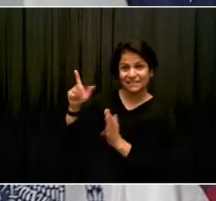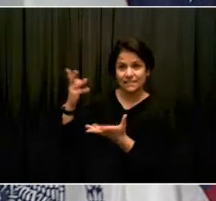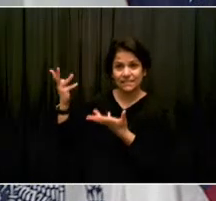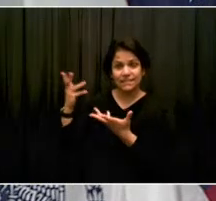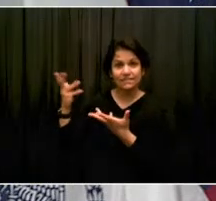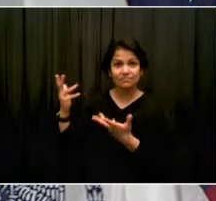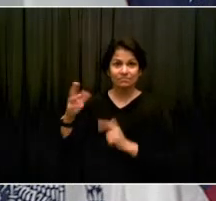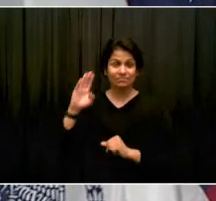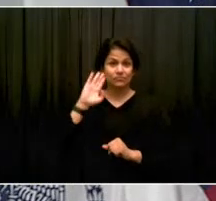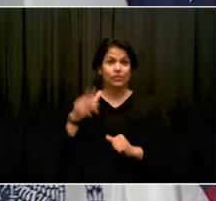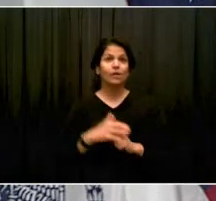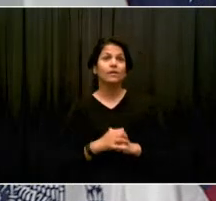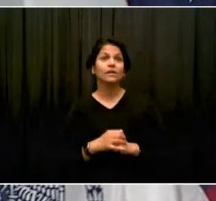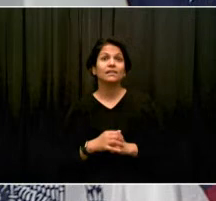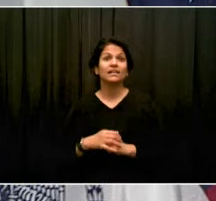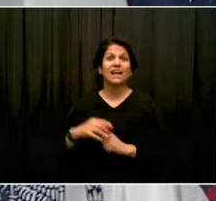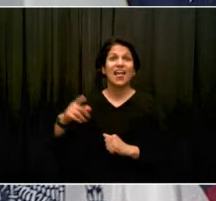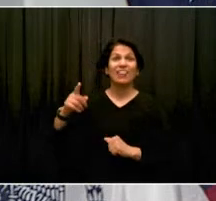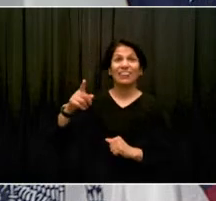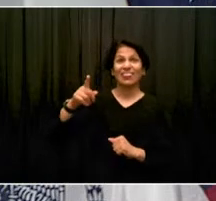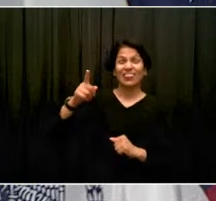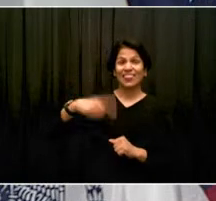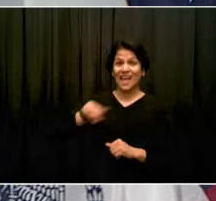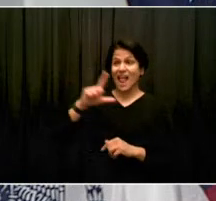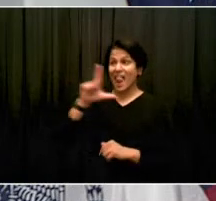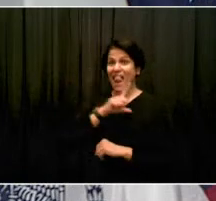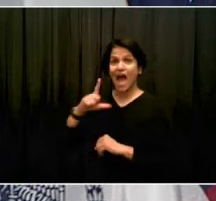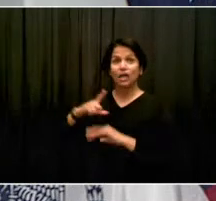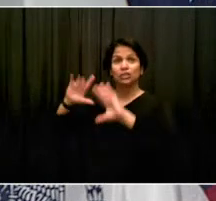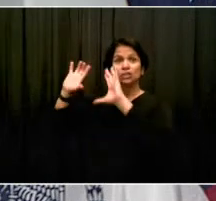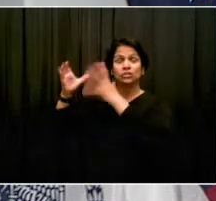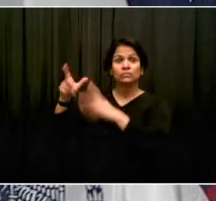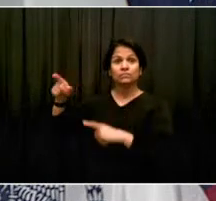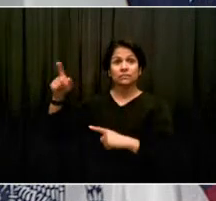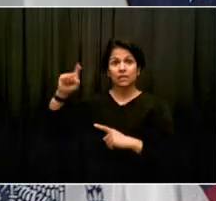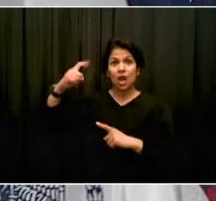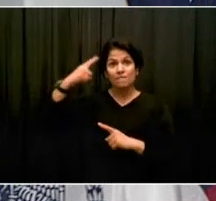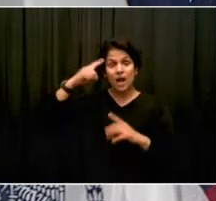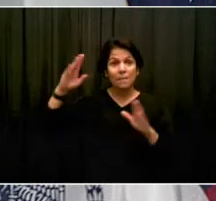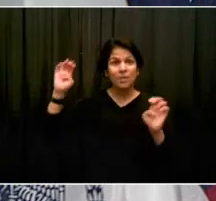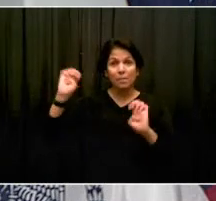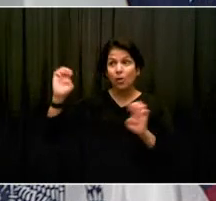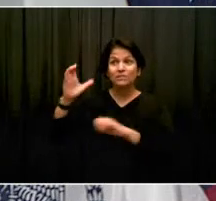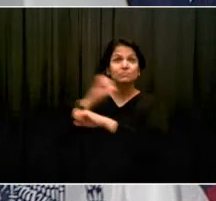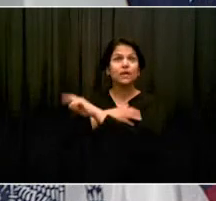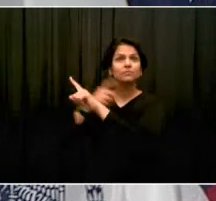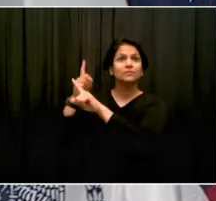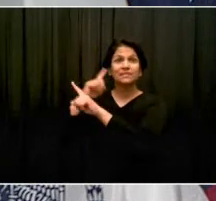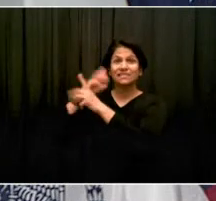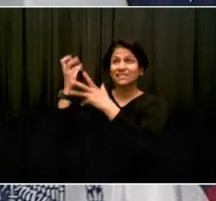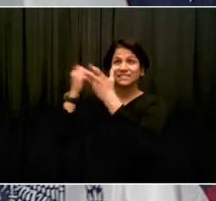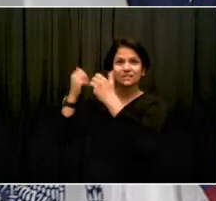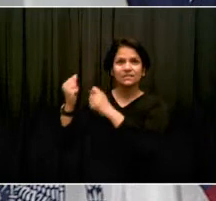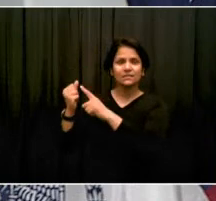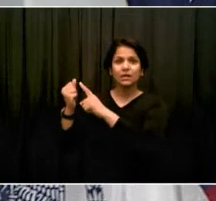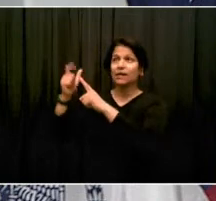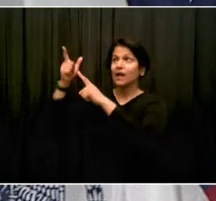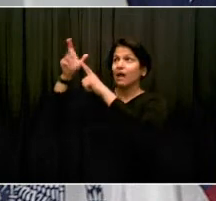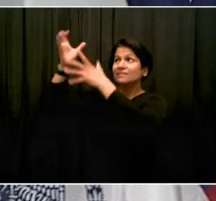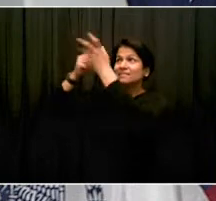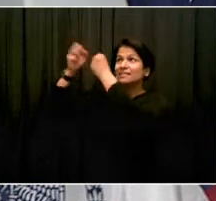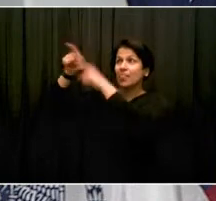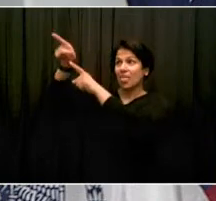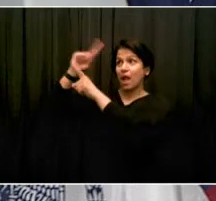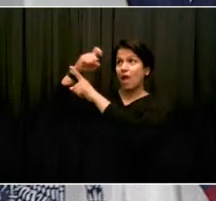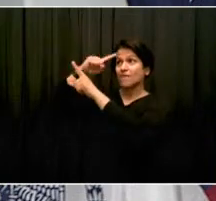the governor's emergency powers constantly. I think they're going to do some more of that. I'd like to see them take the whole big step and just bring